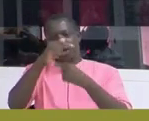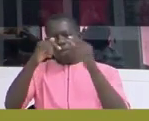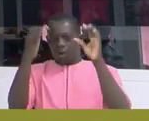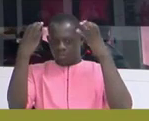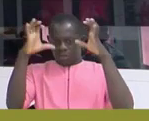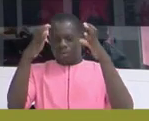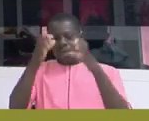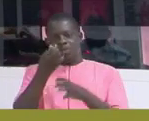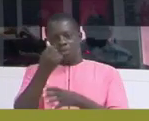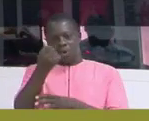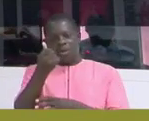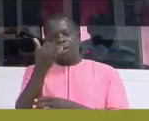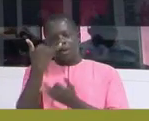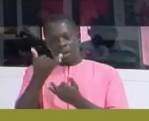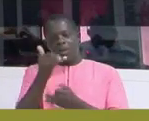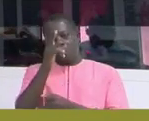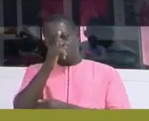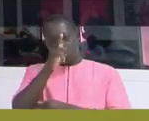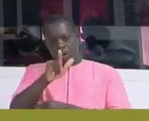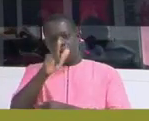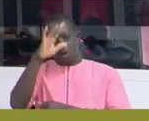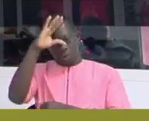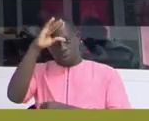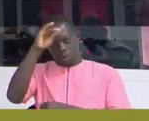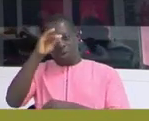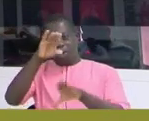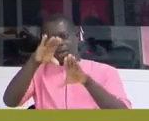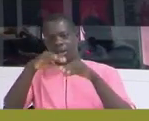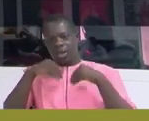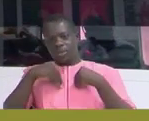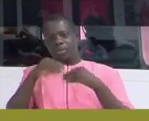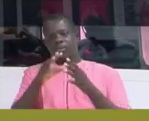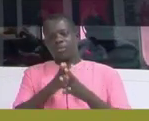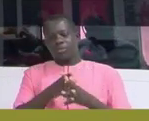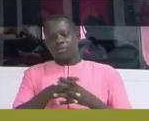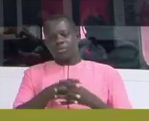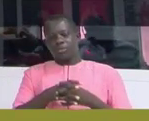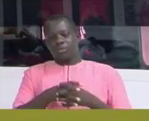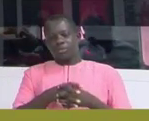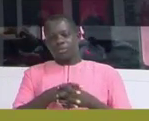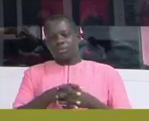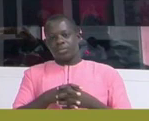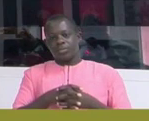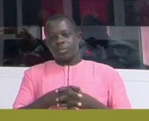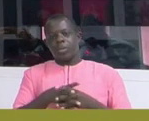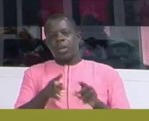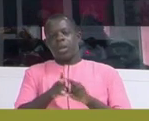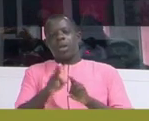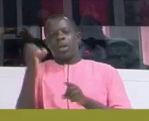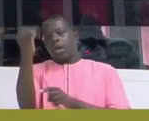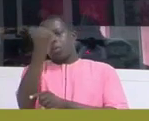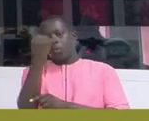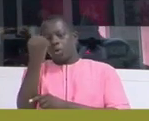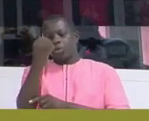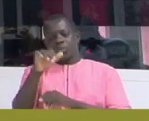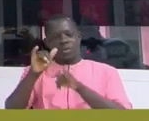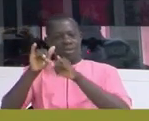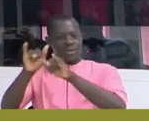boys and also the problem in relation to the money that I told them, they accepted